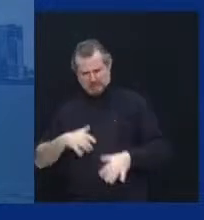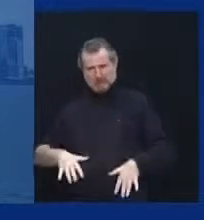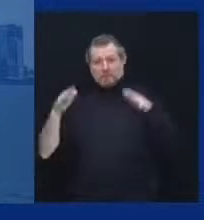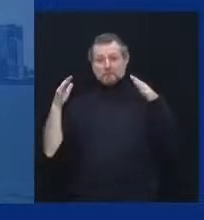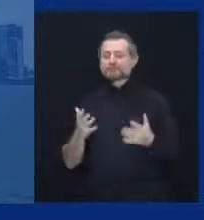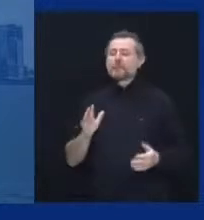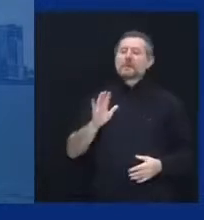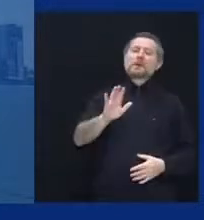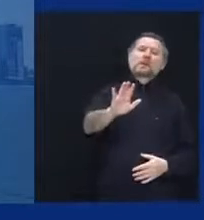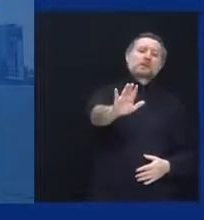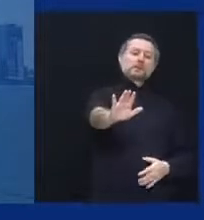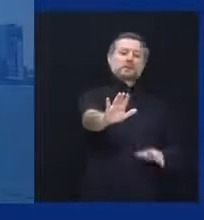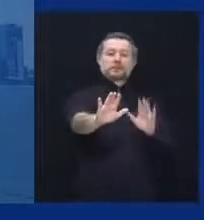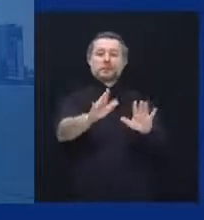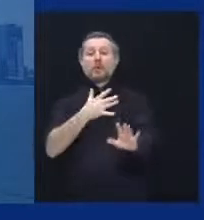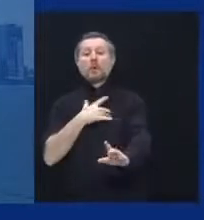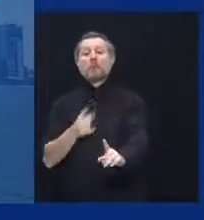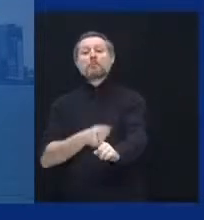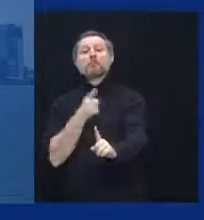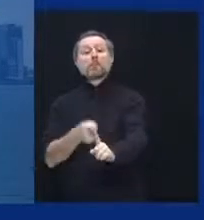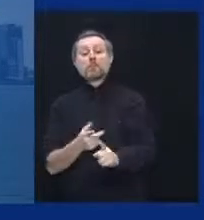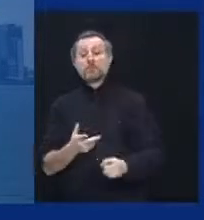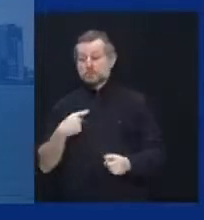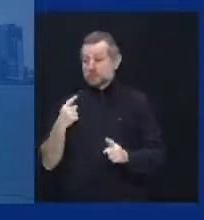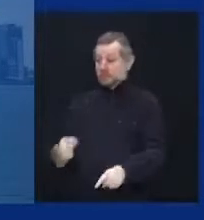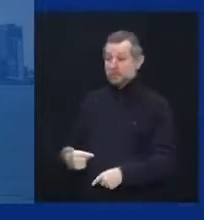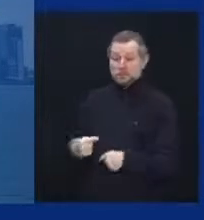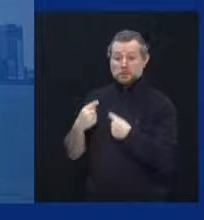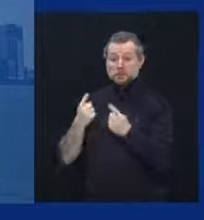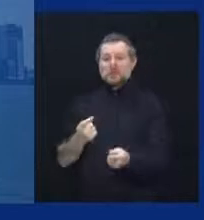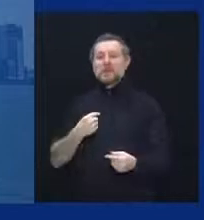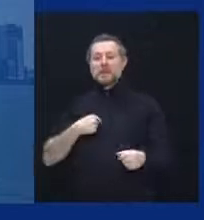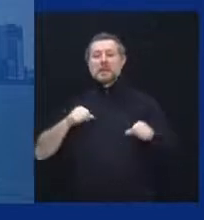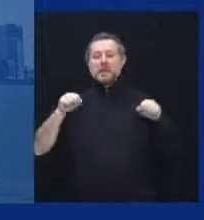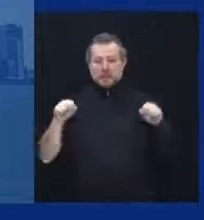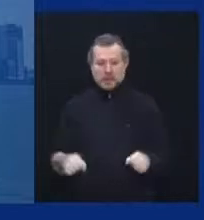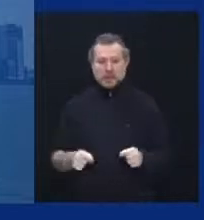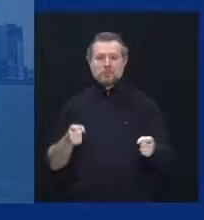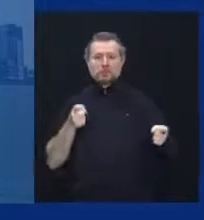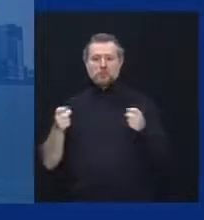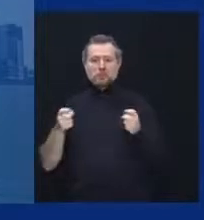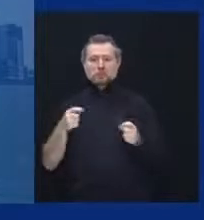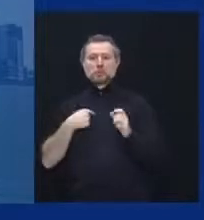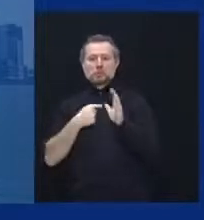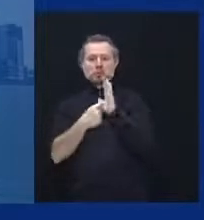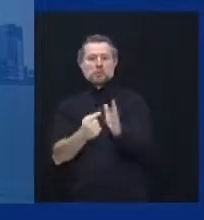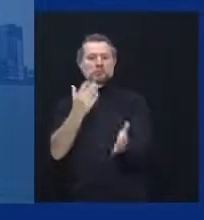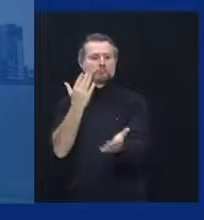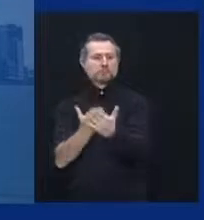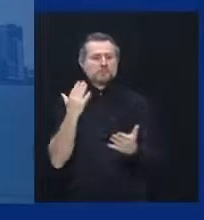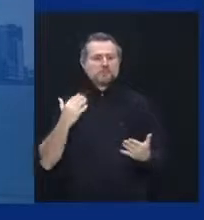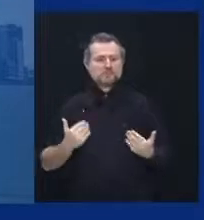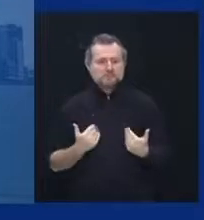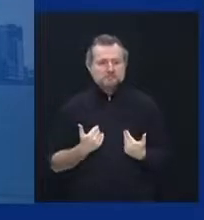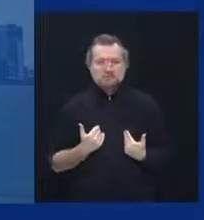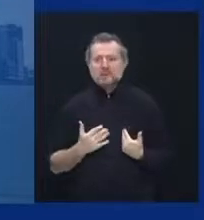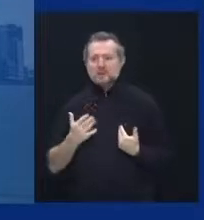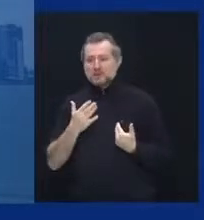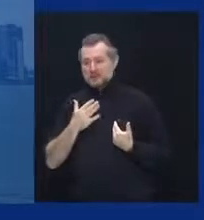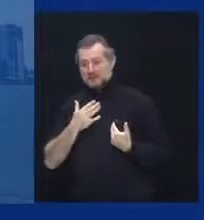proven multiple times that we can manage changes that